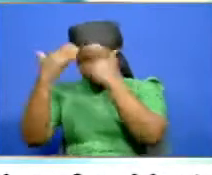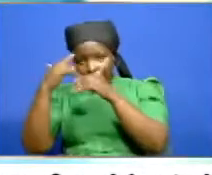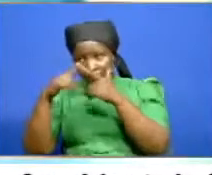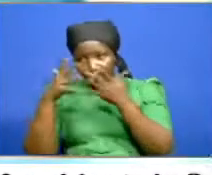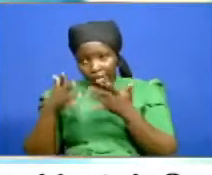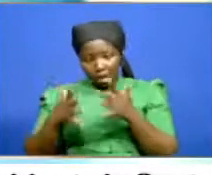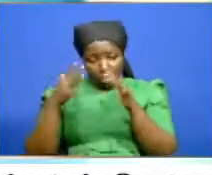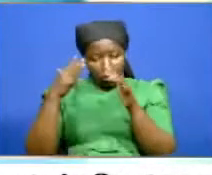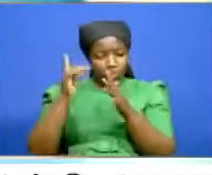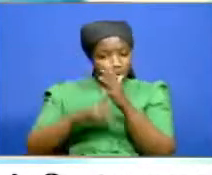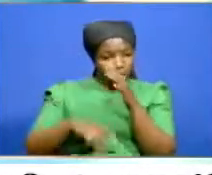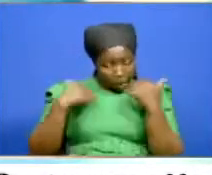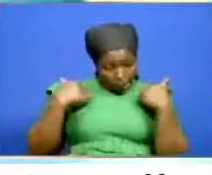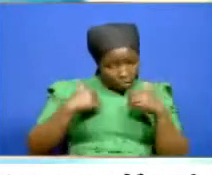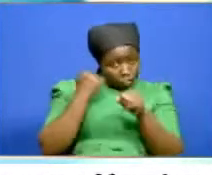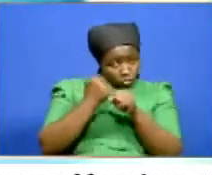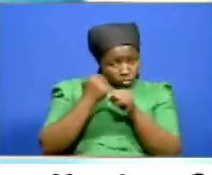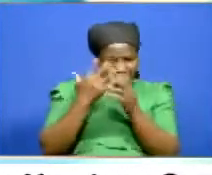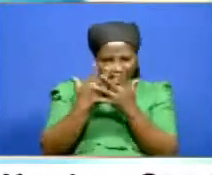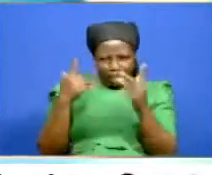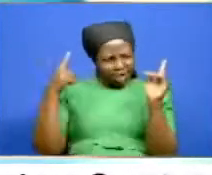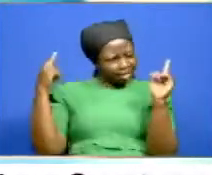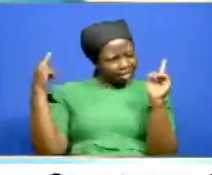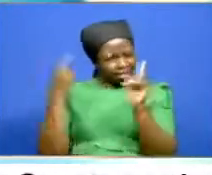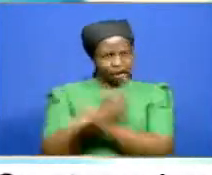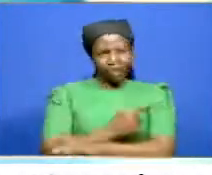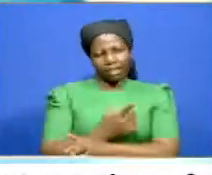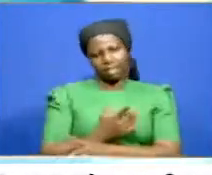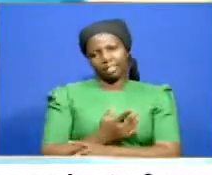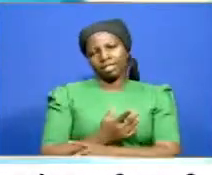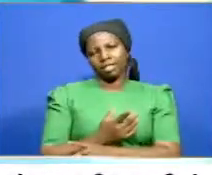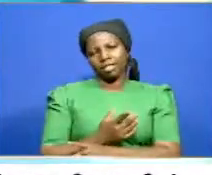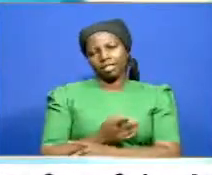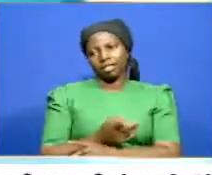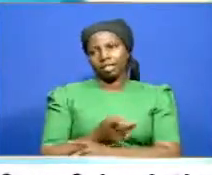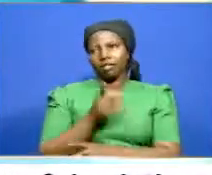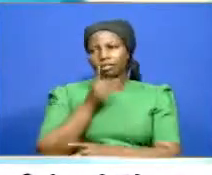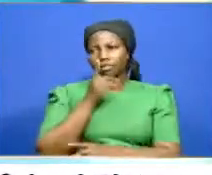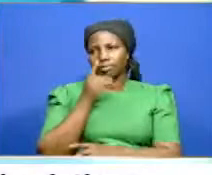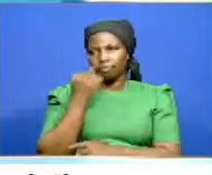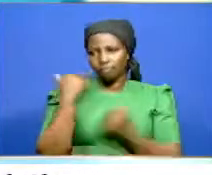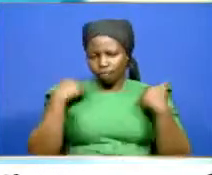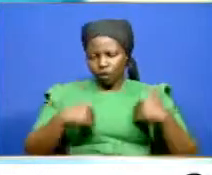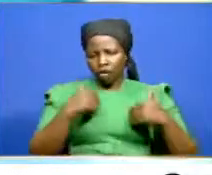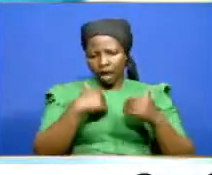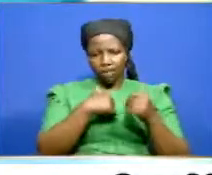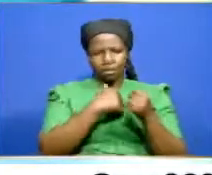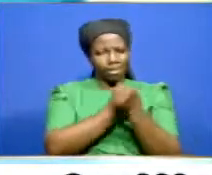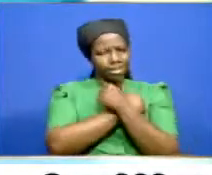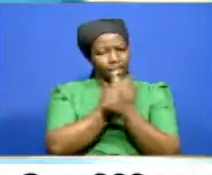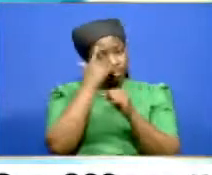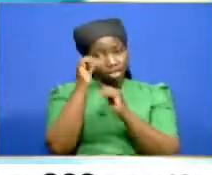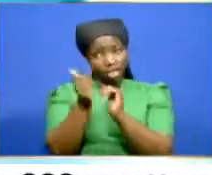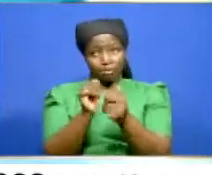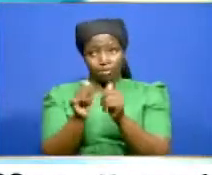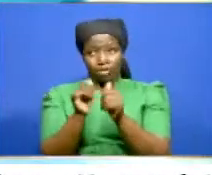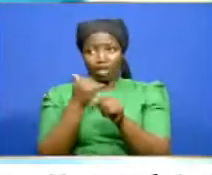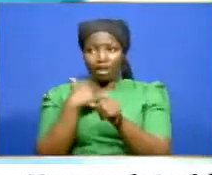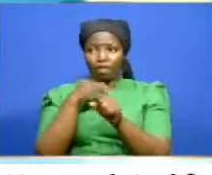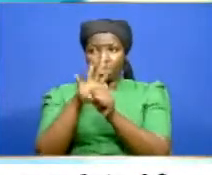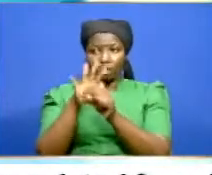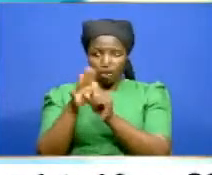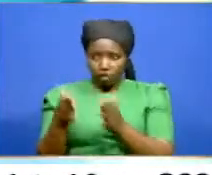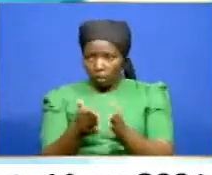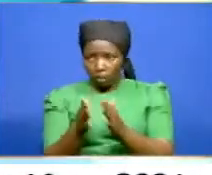I totally told off apart. So it's all about just the passion that I have still for the game. And there are a lot of opportunities that exist